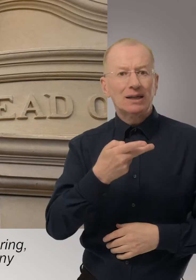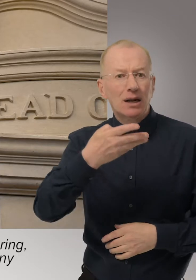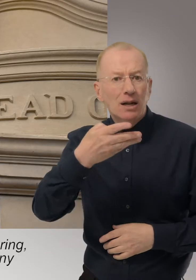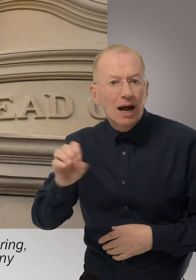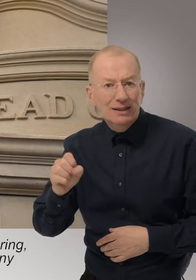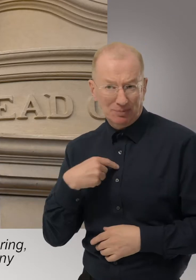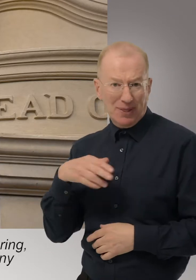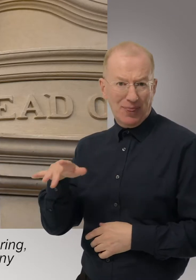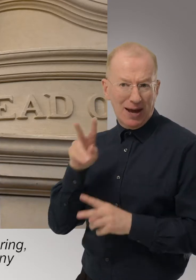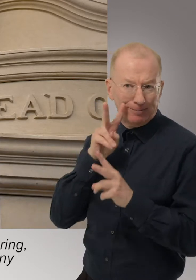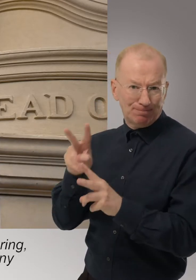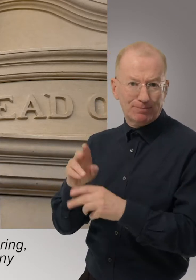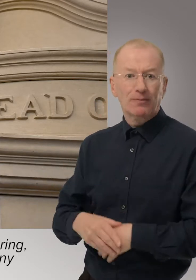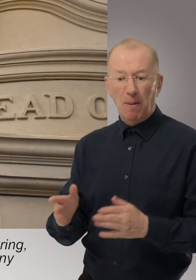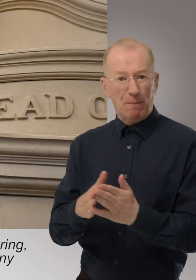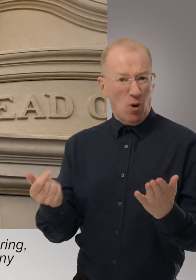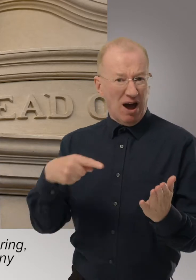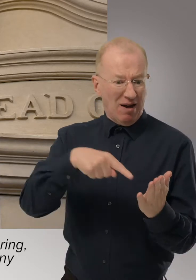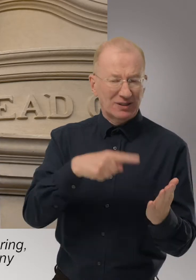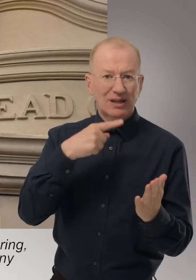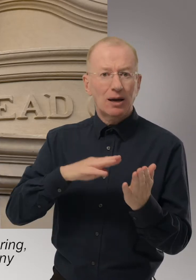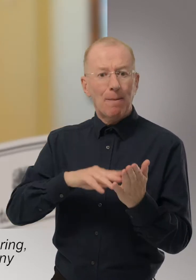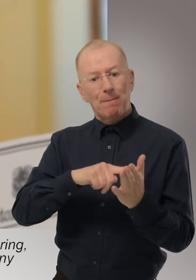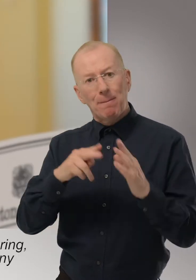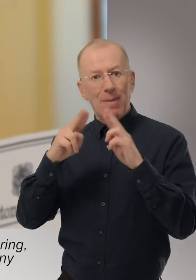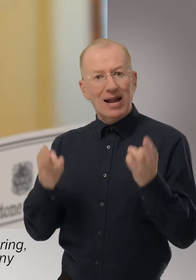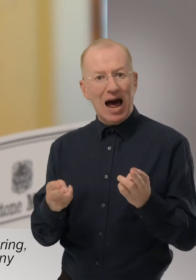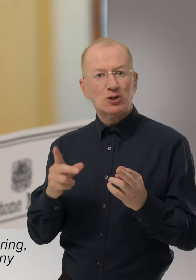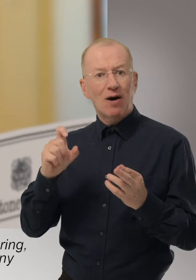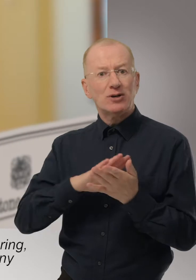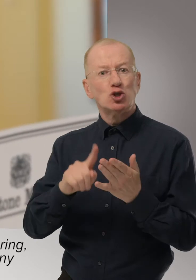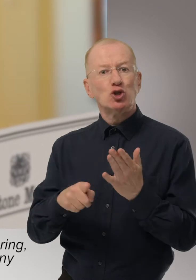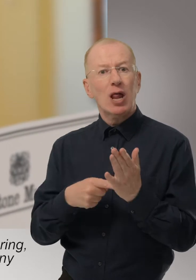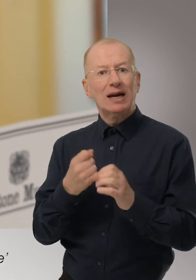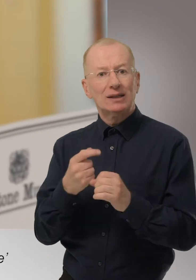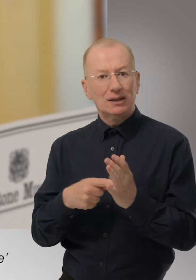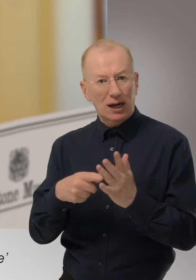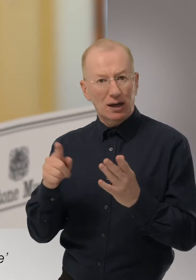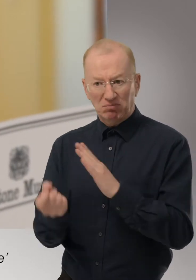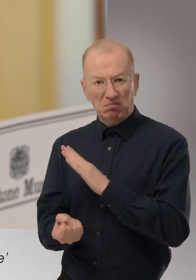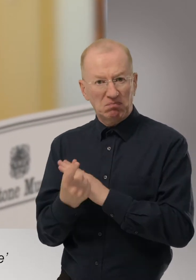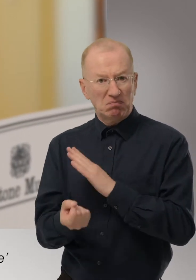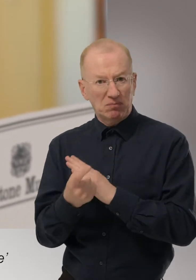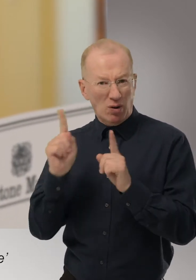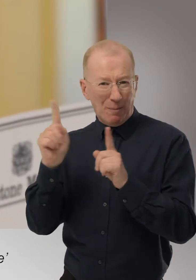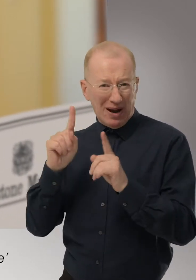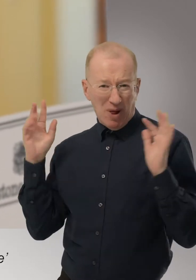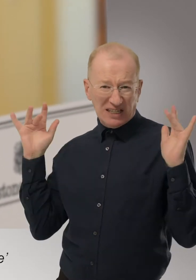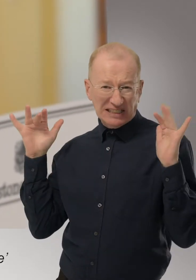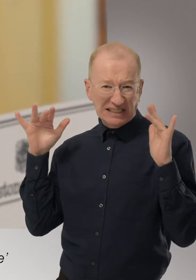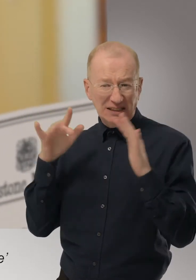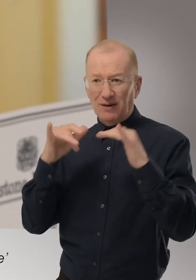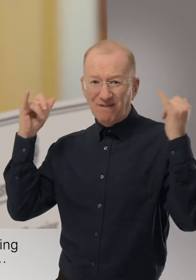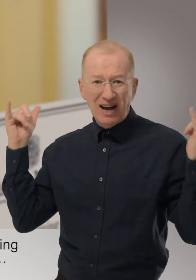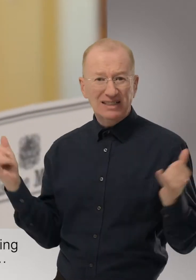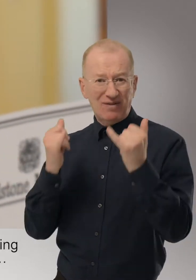of Chillington been the scene of such a festive gathering, when a large and fashionable company assembled within the time-honoured walls